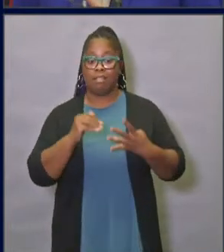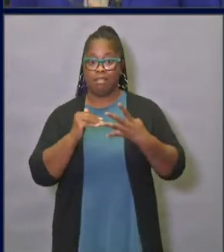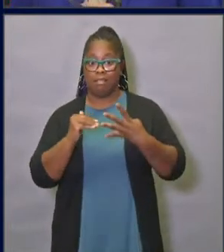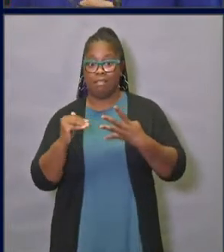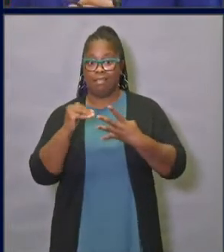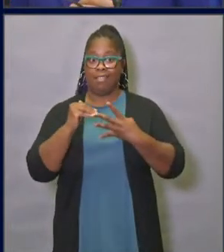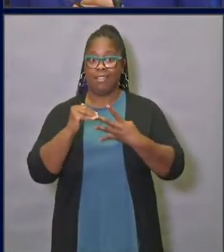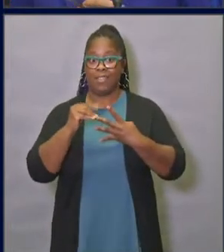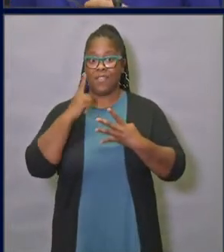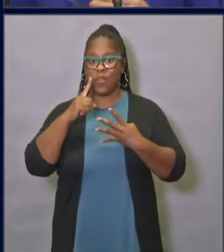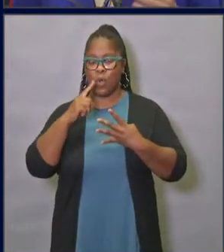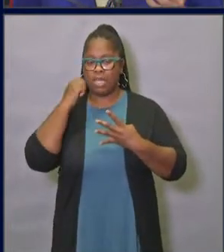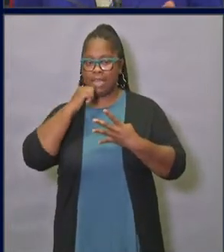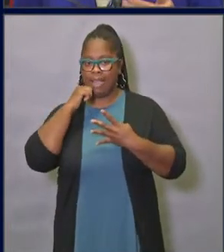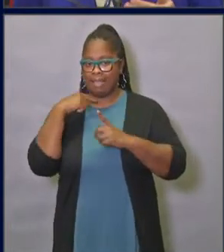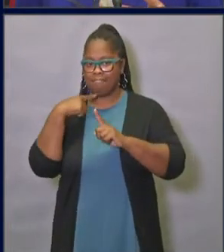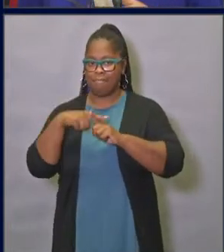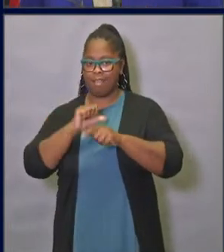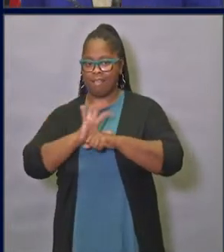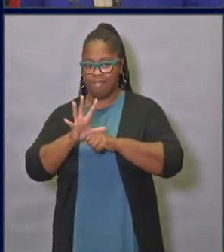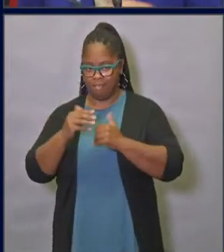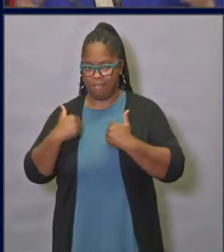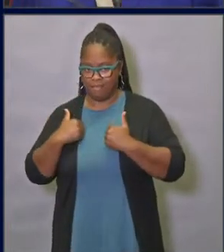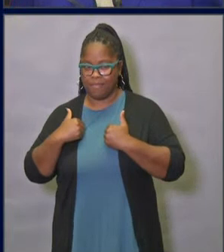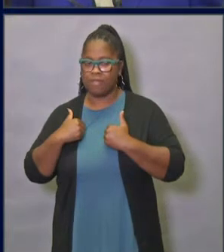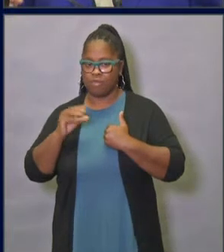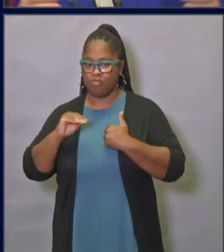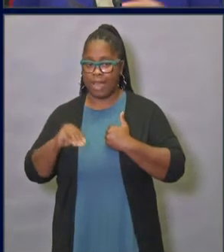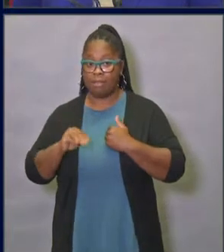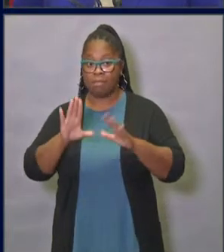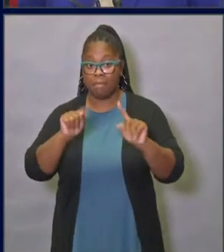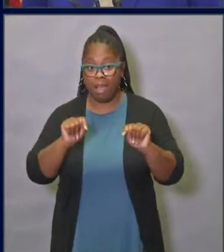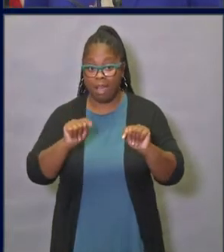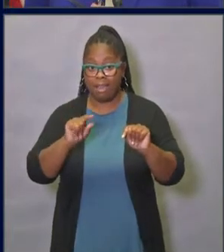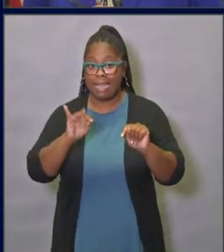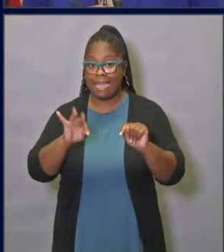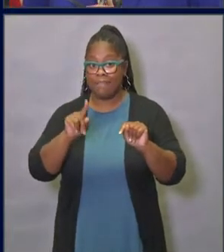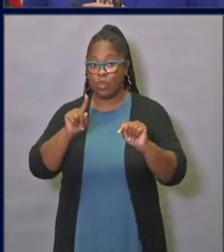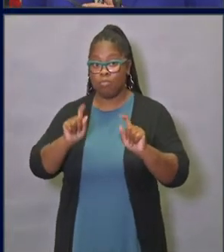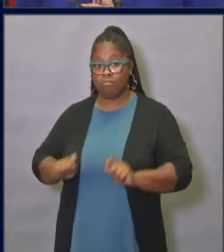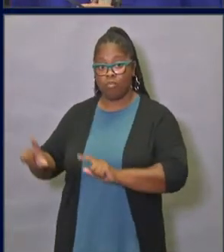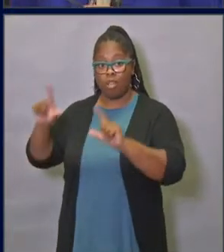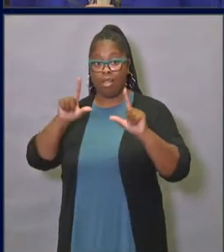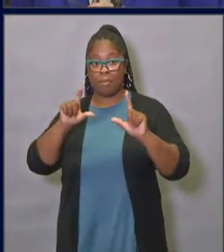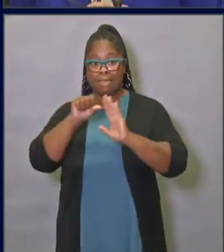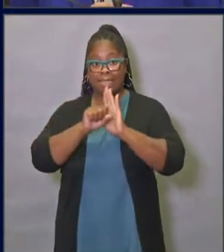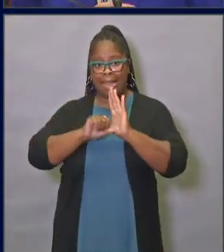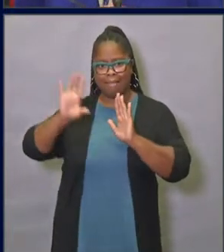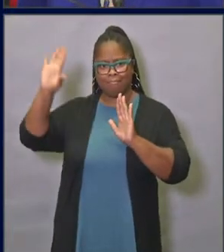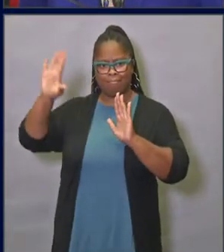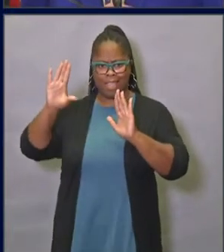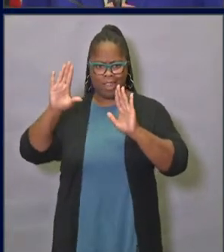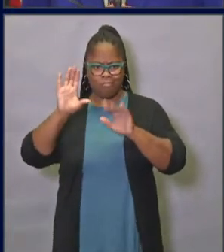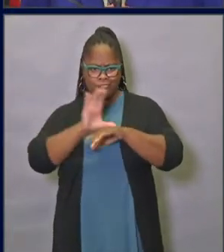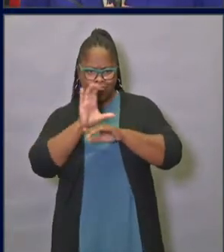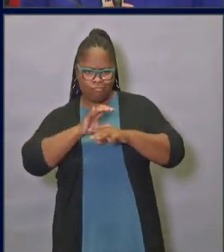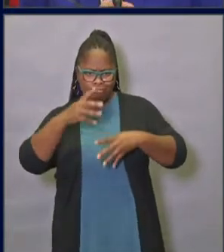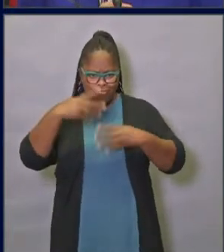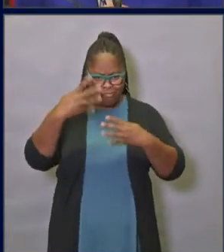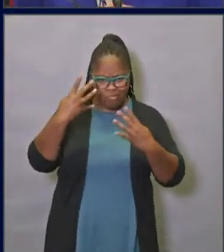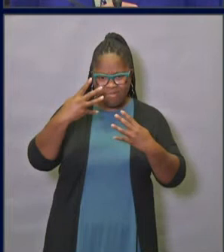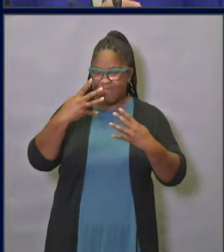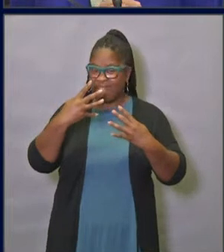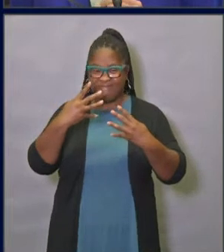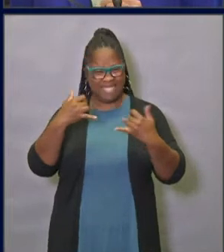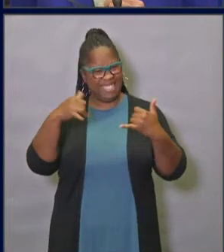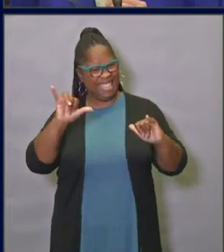our positivity rate. But I want to note, if you look on the state's dashboard, you'll see that LA County remains in